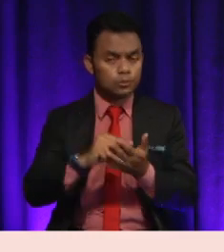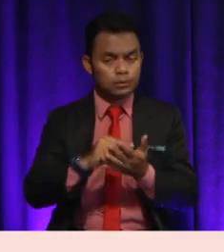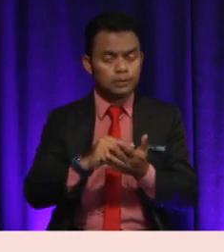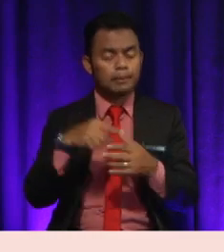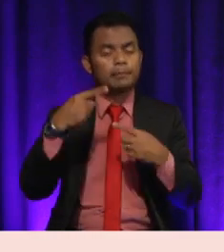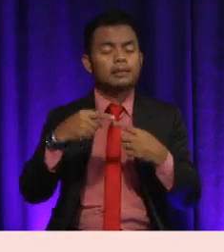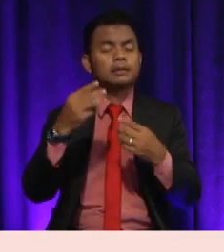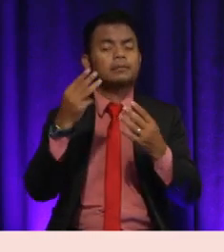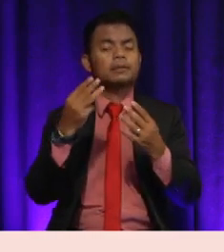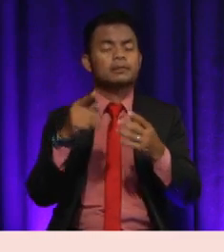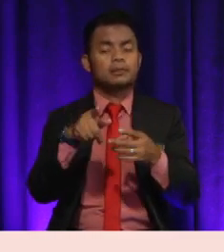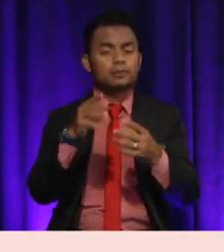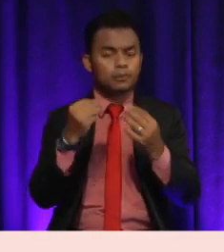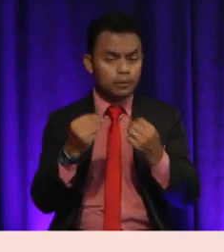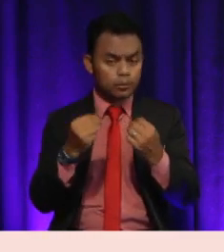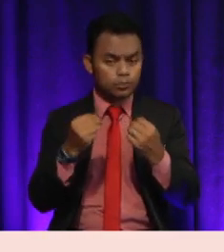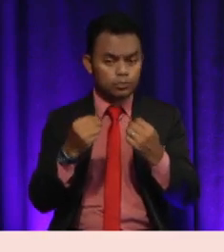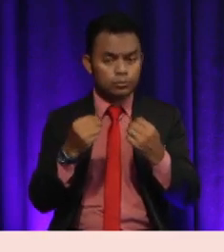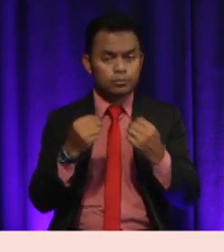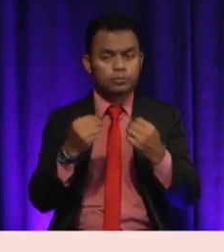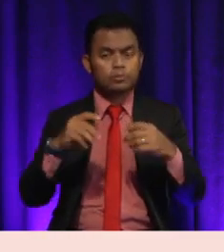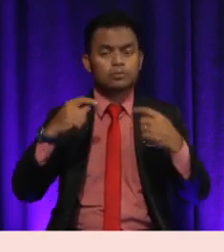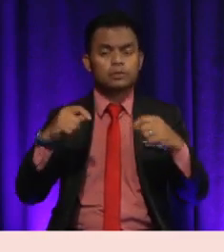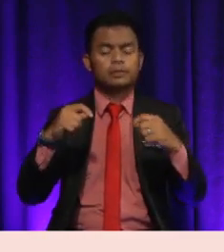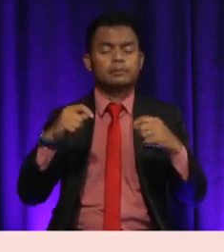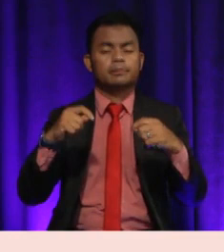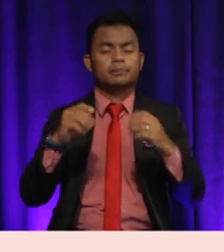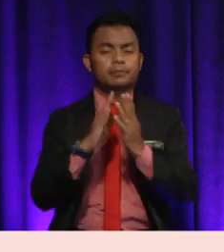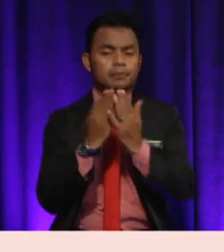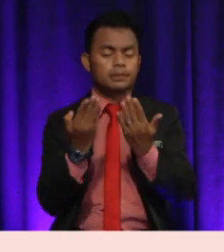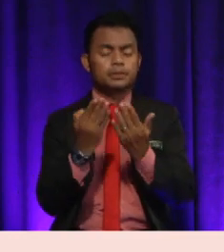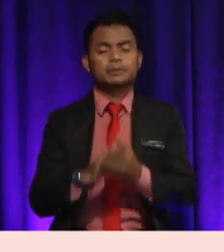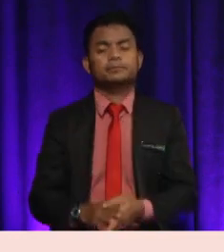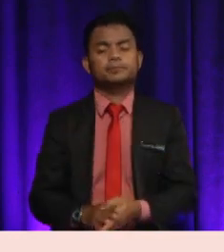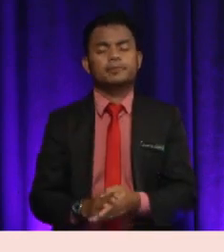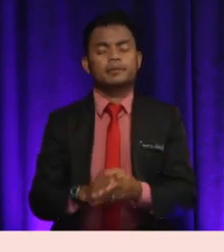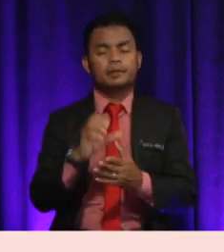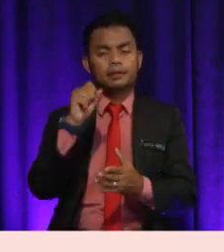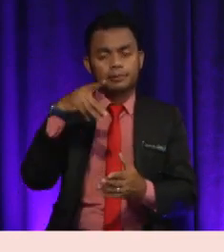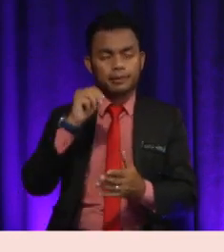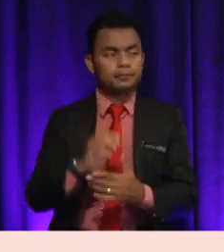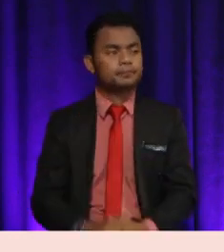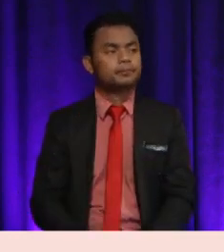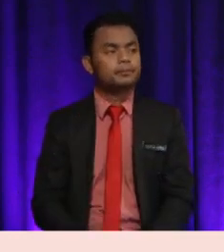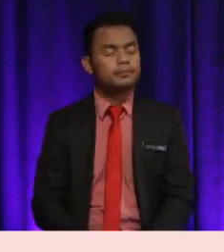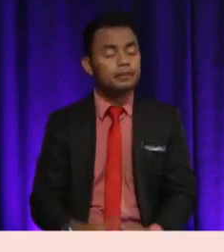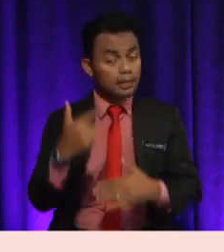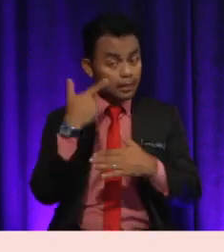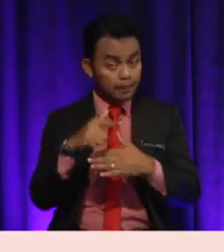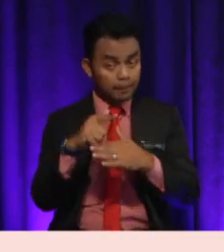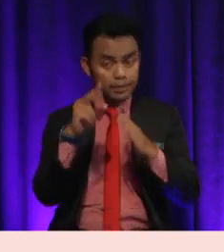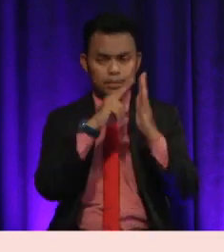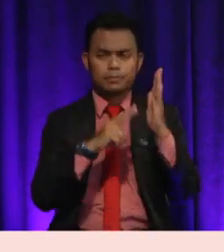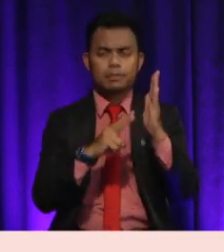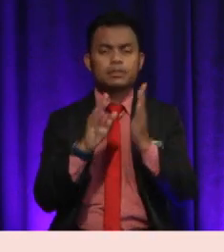SPM reading comprehension question? So after we have read the question, we need